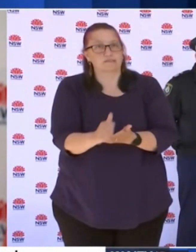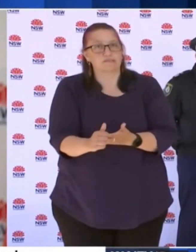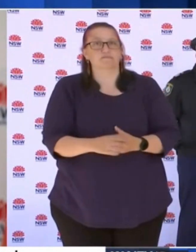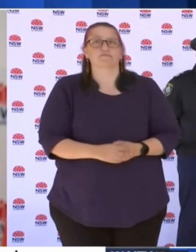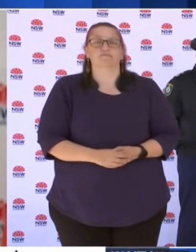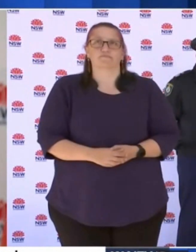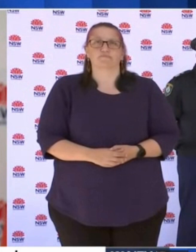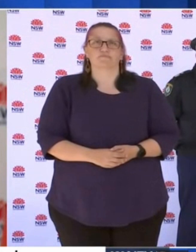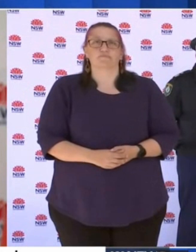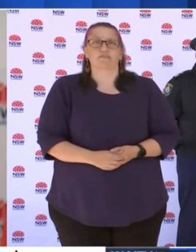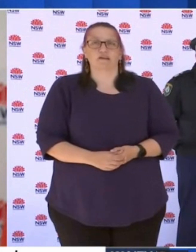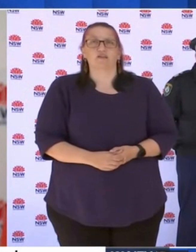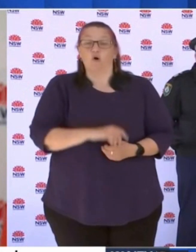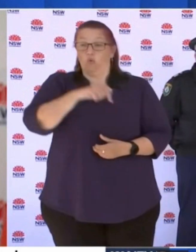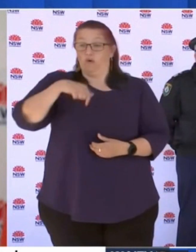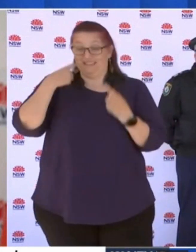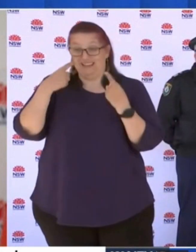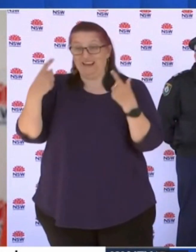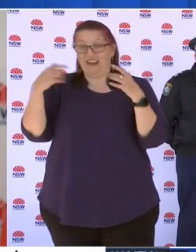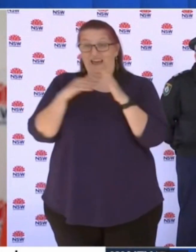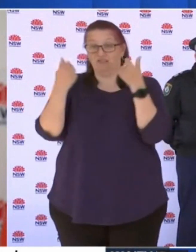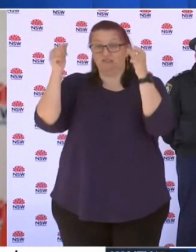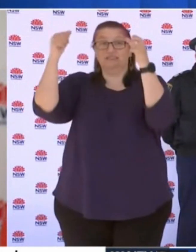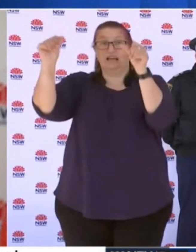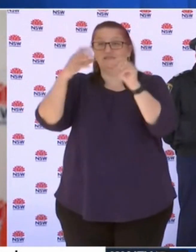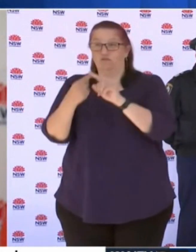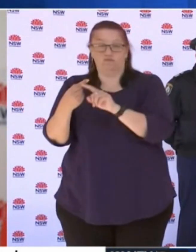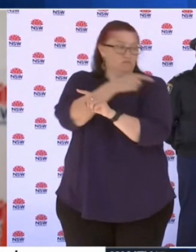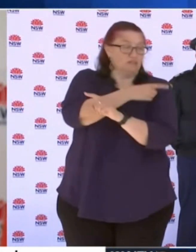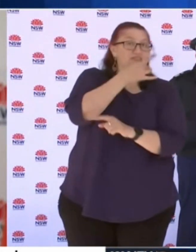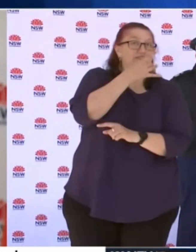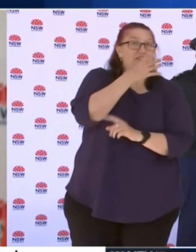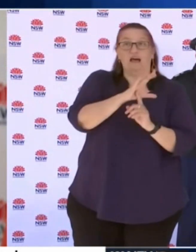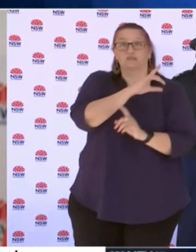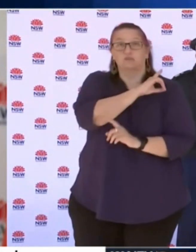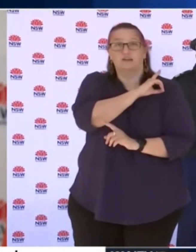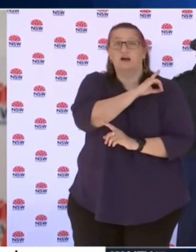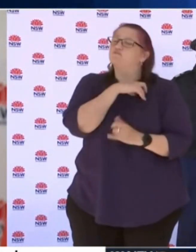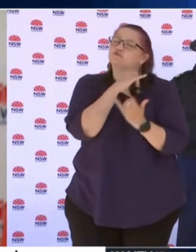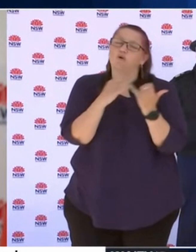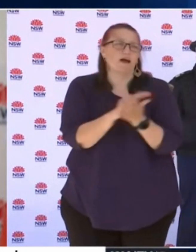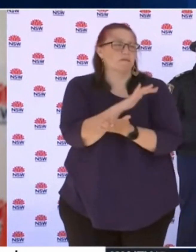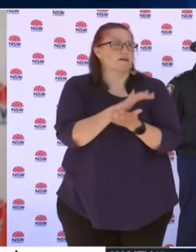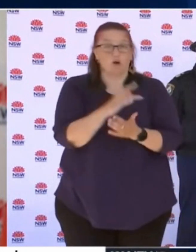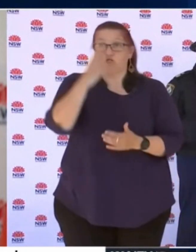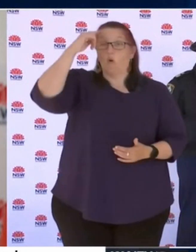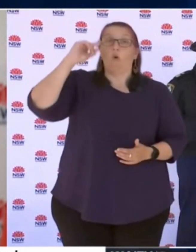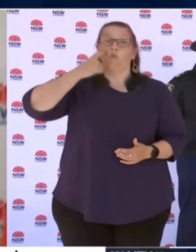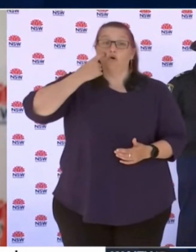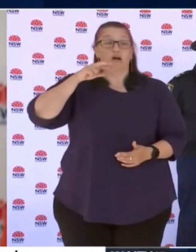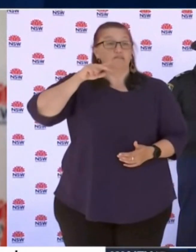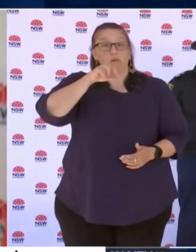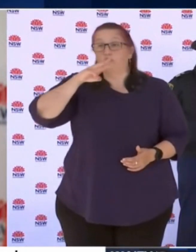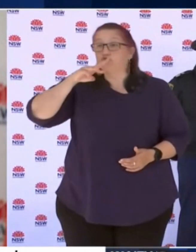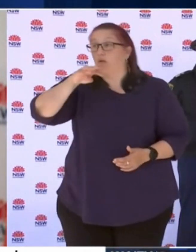I will say is I'm really relieved that we didn't see a doubling or tripling. You know, in other states